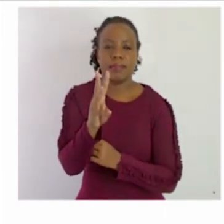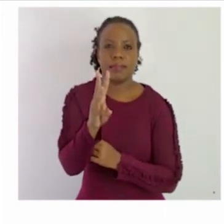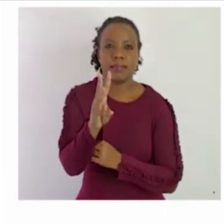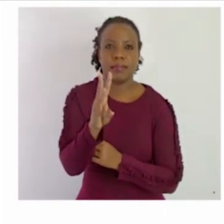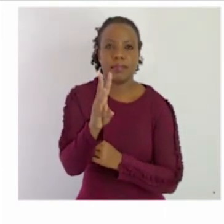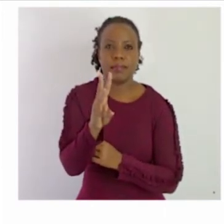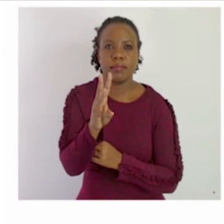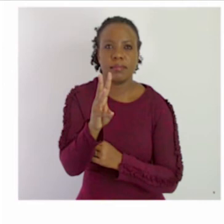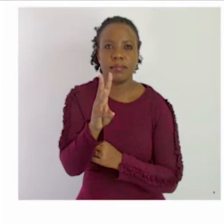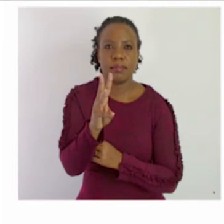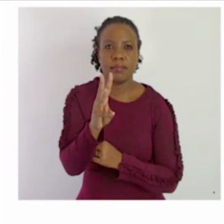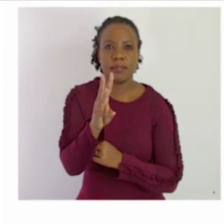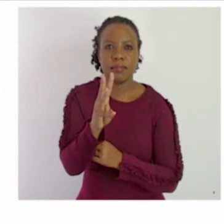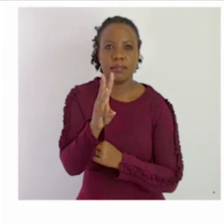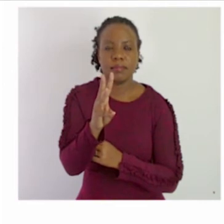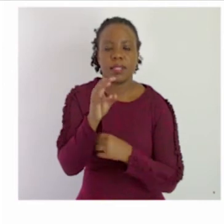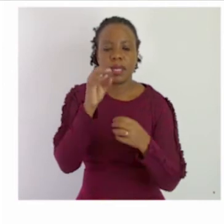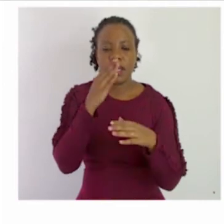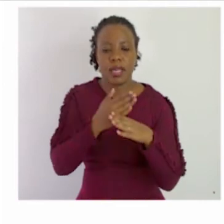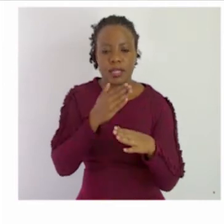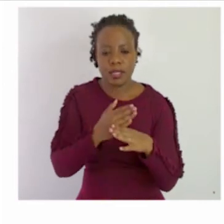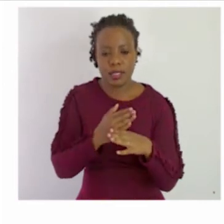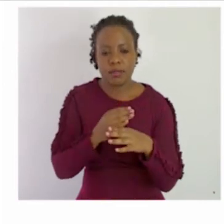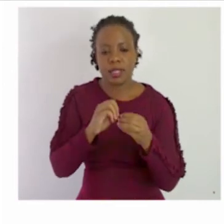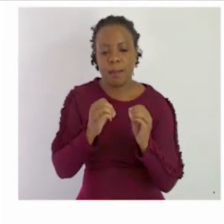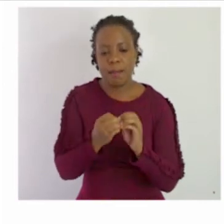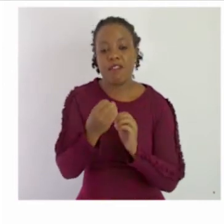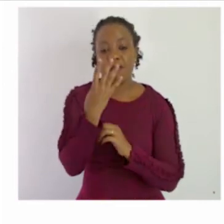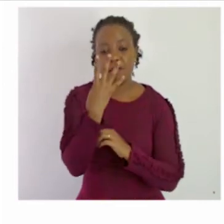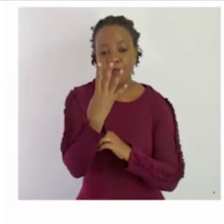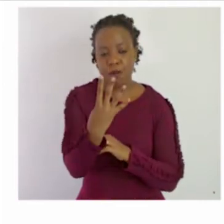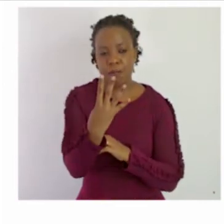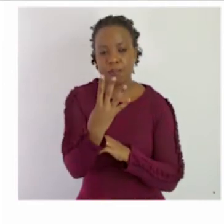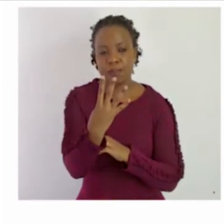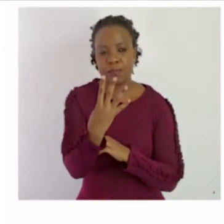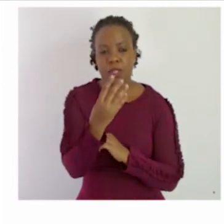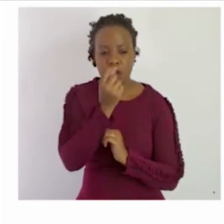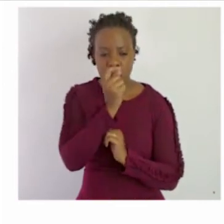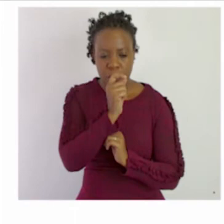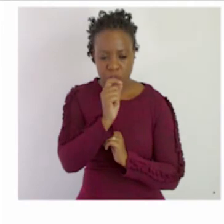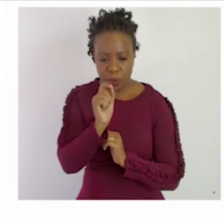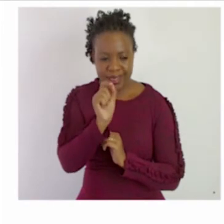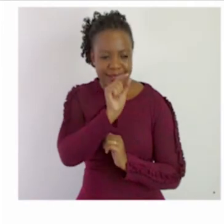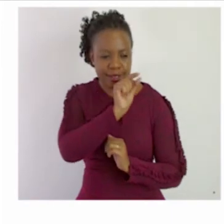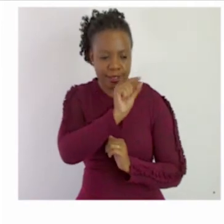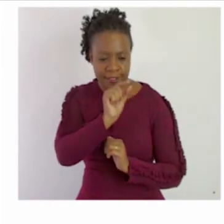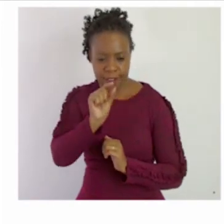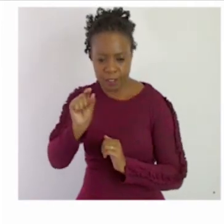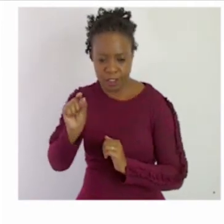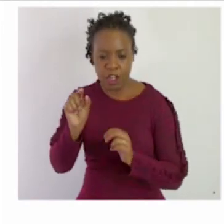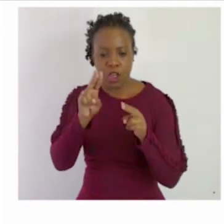the 4th activity, it says, write a sentence with